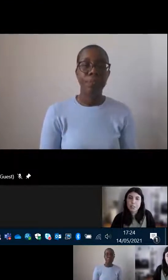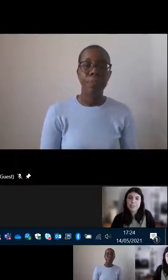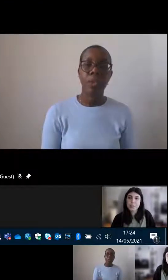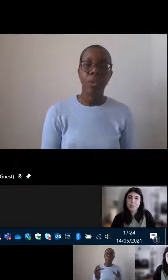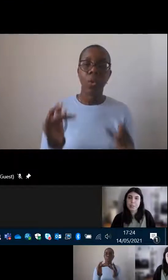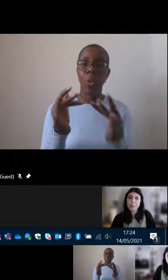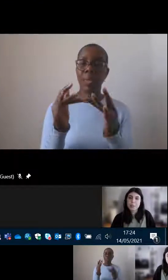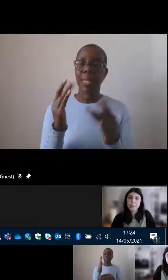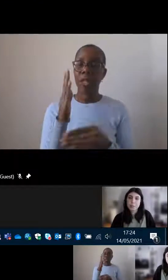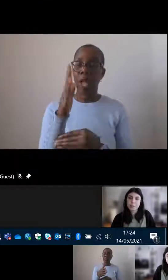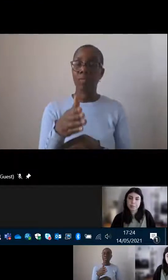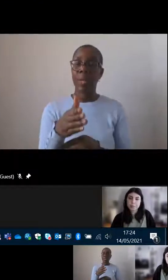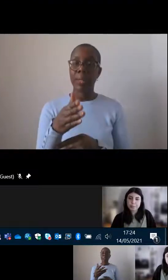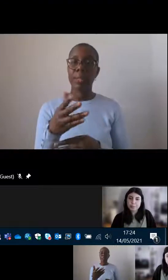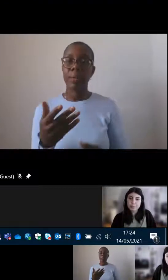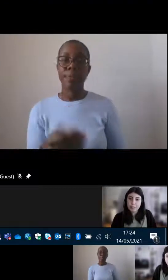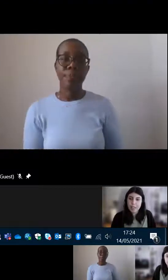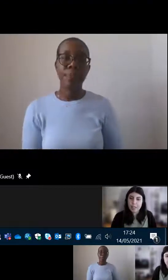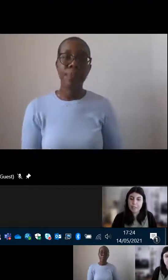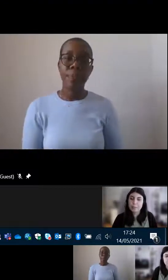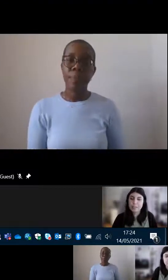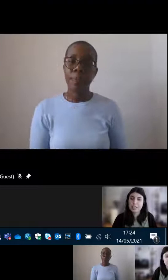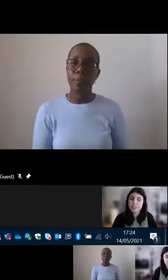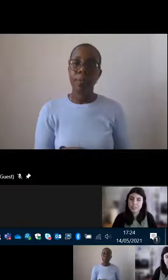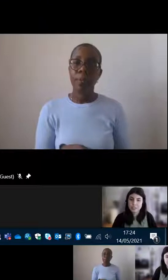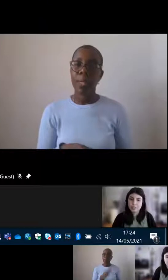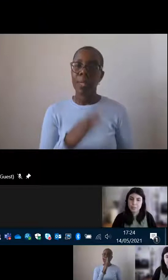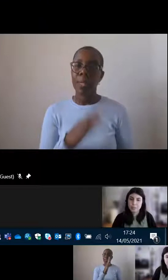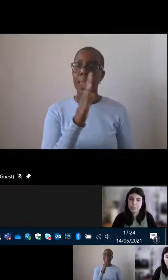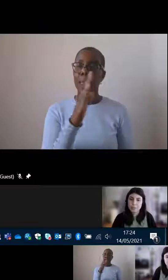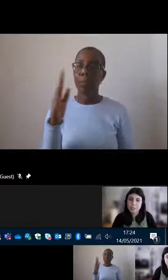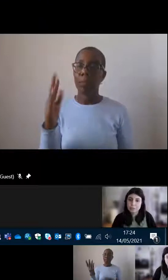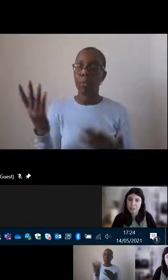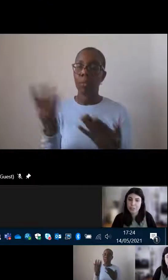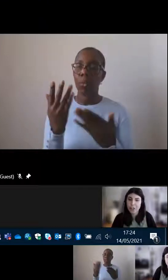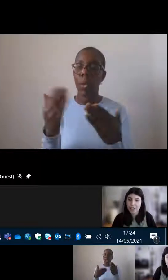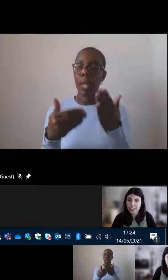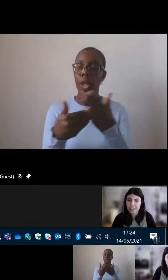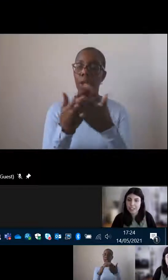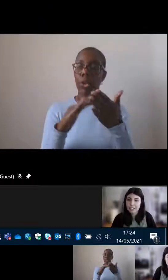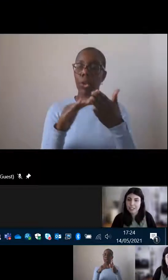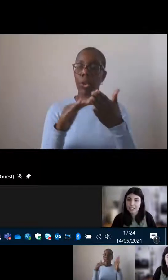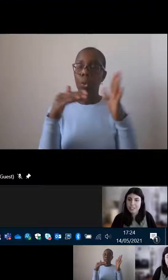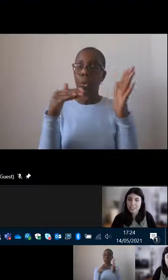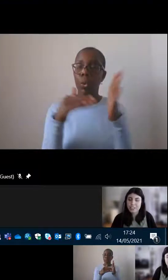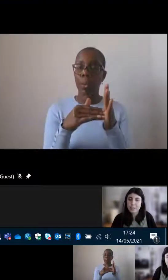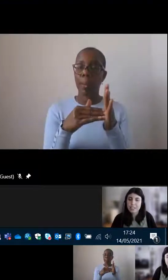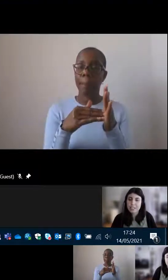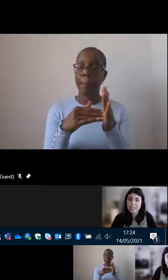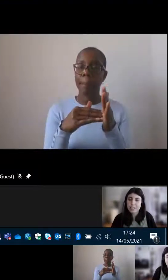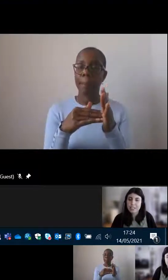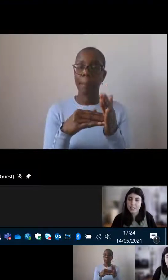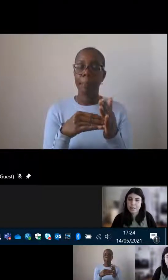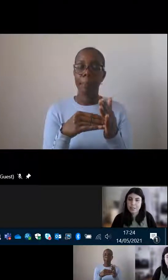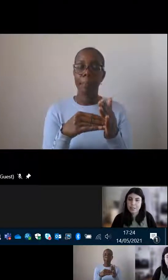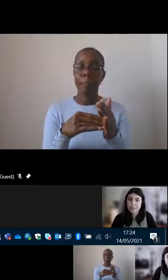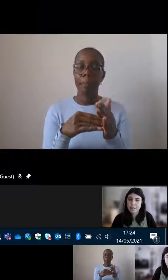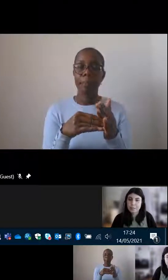So the libraries in Newham, so this is quoting from lockdown. So they